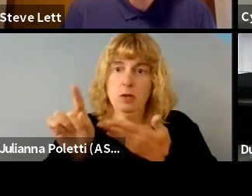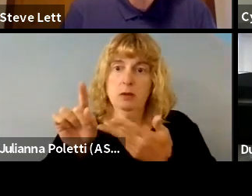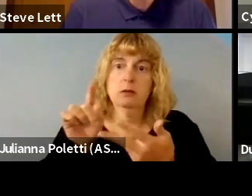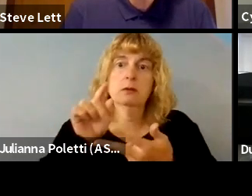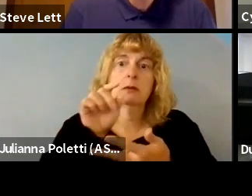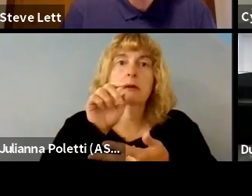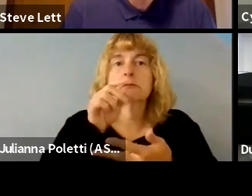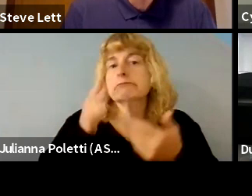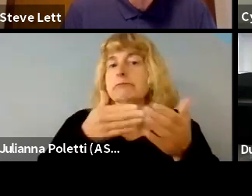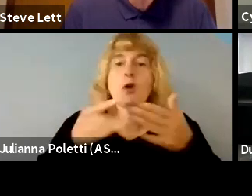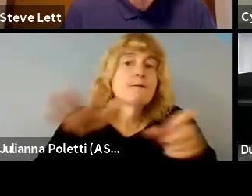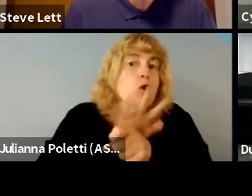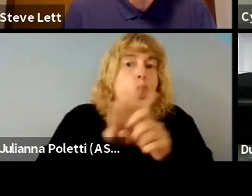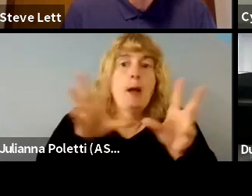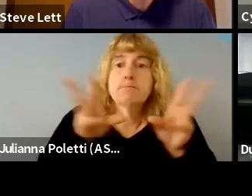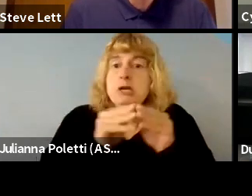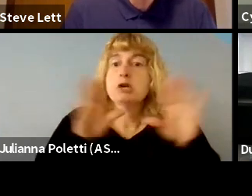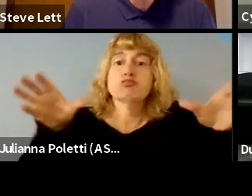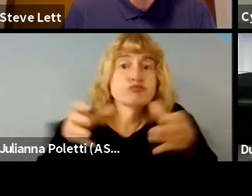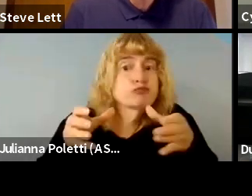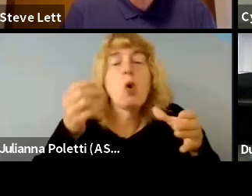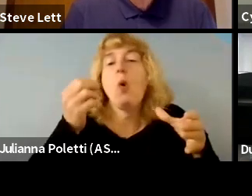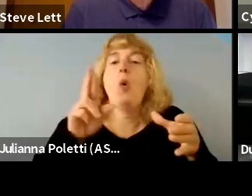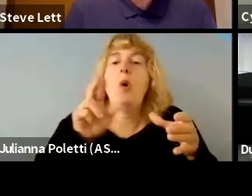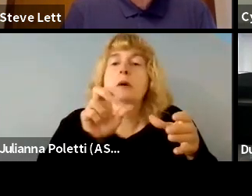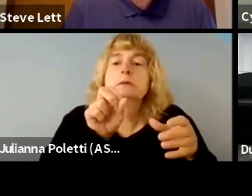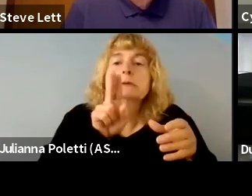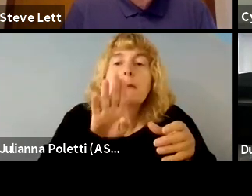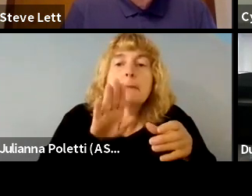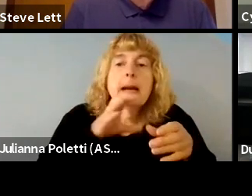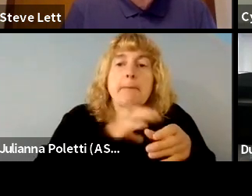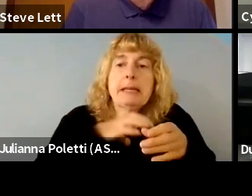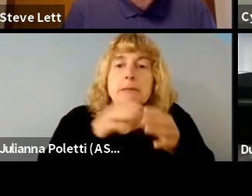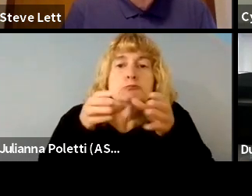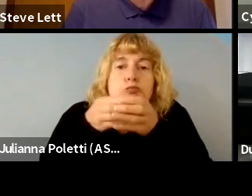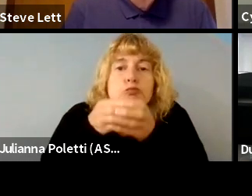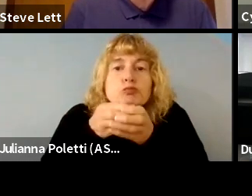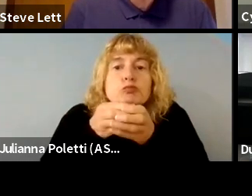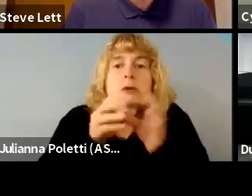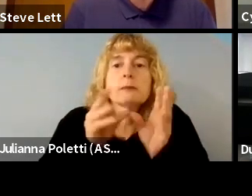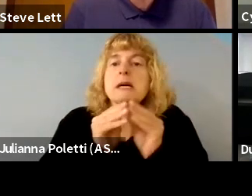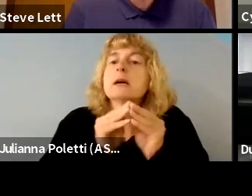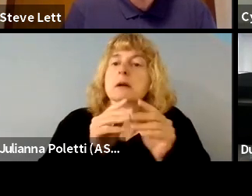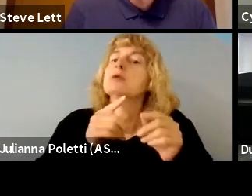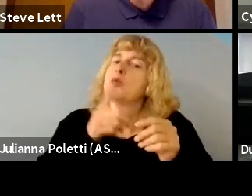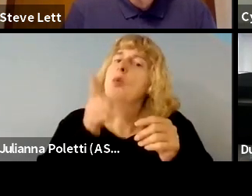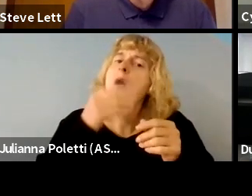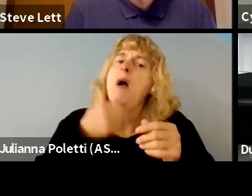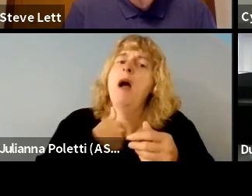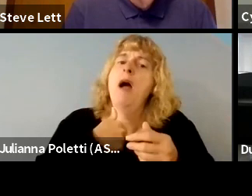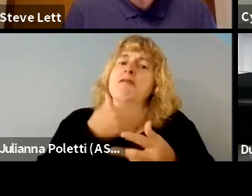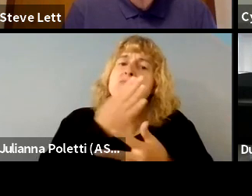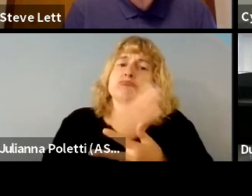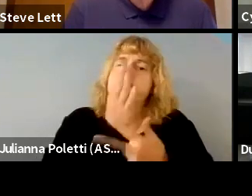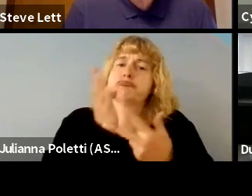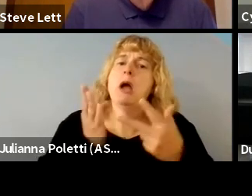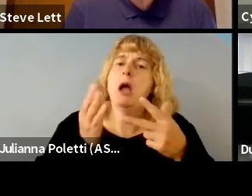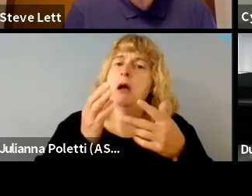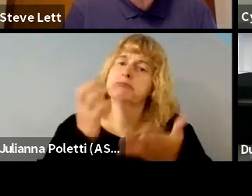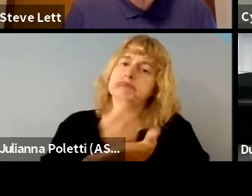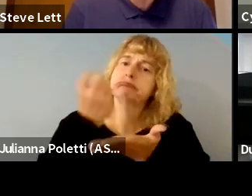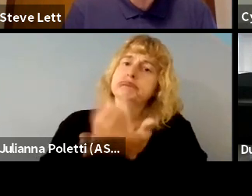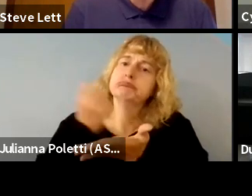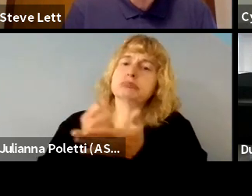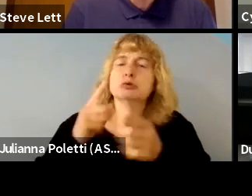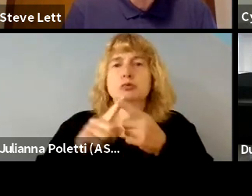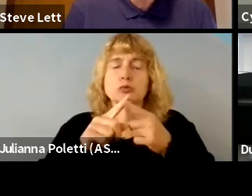full meetings, so that you all would have multiple opportunities to review, invite candidates,